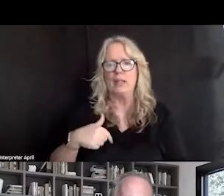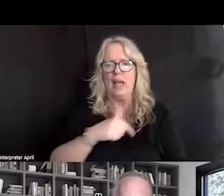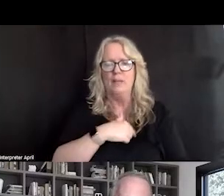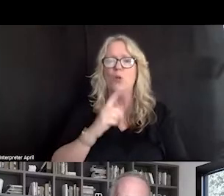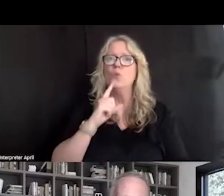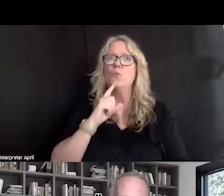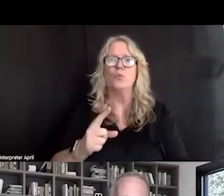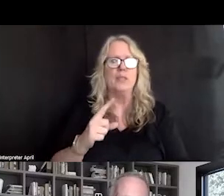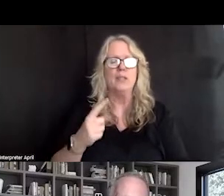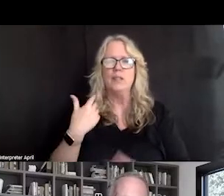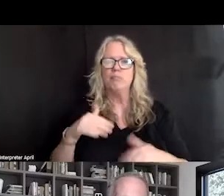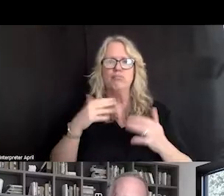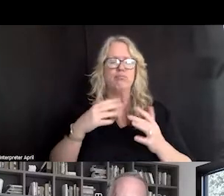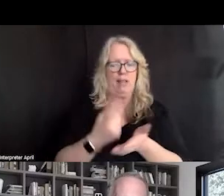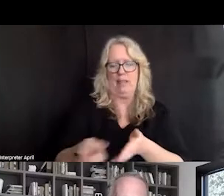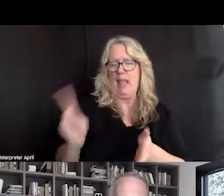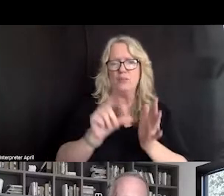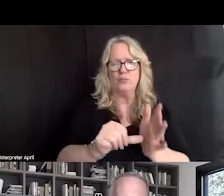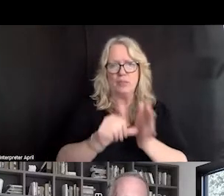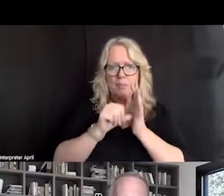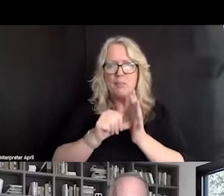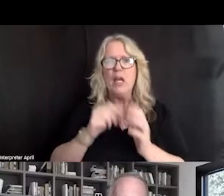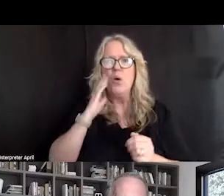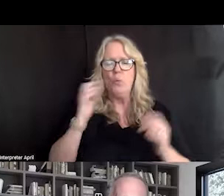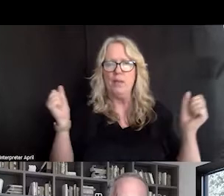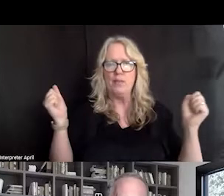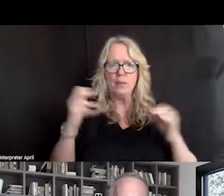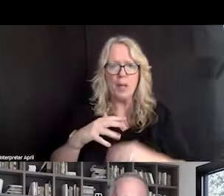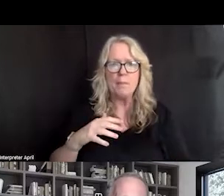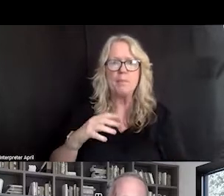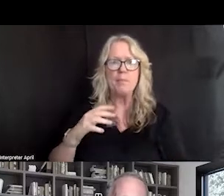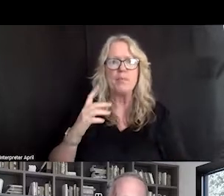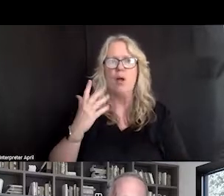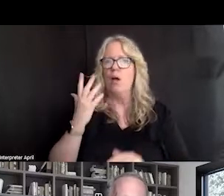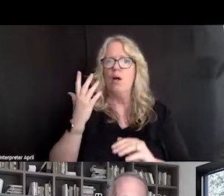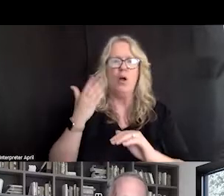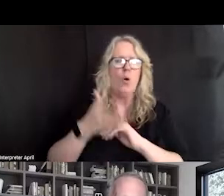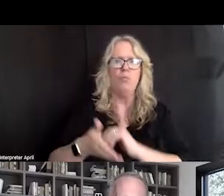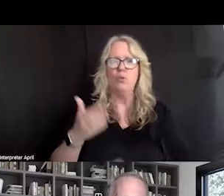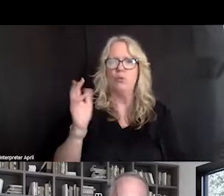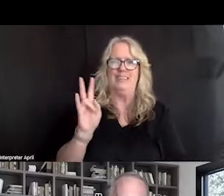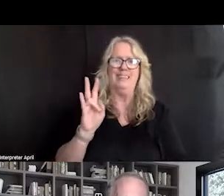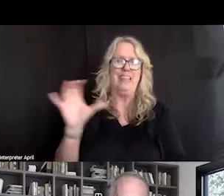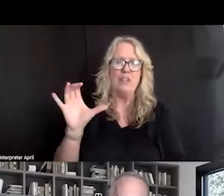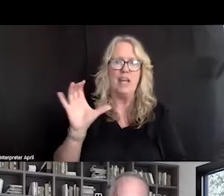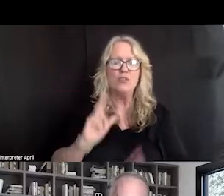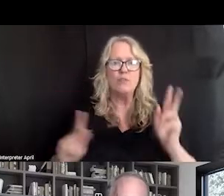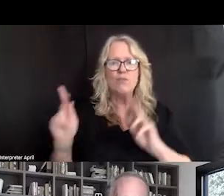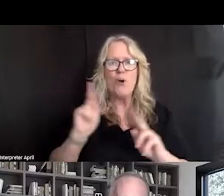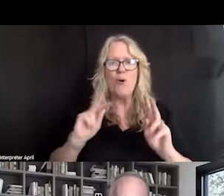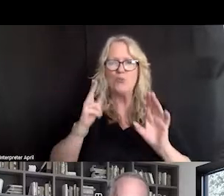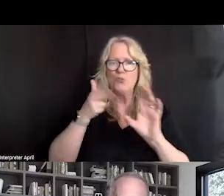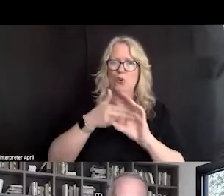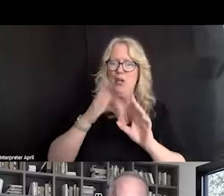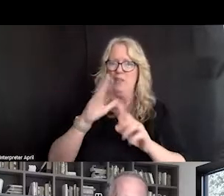Really impressive last week with the Samhsa convening. Well over nearly 700 folks joined that